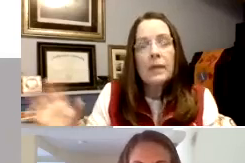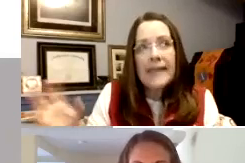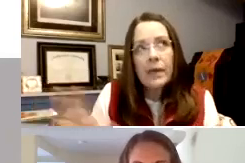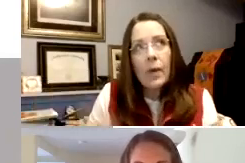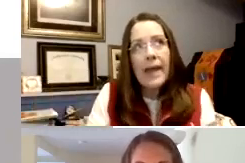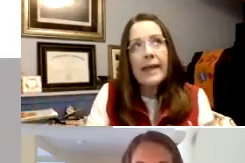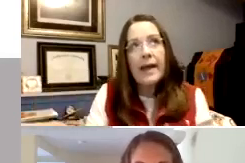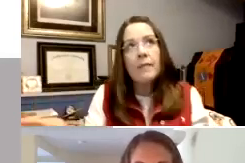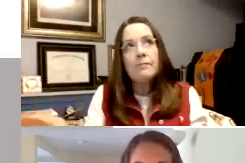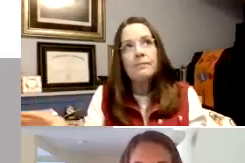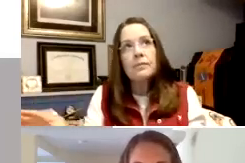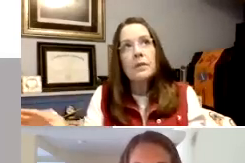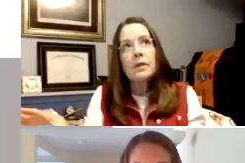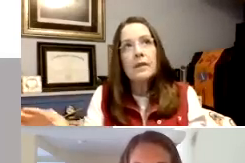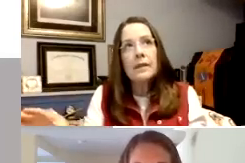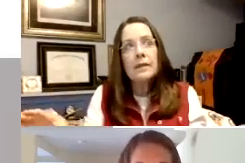taking away